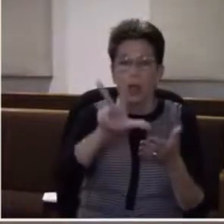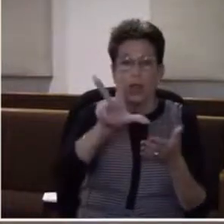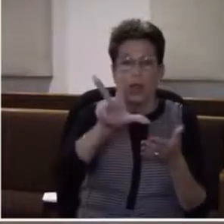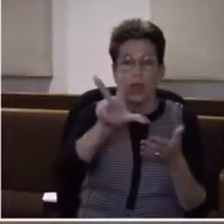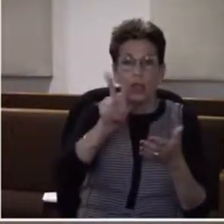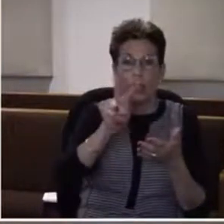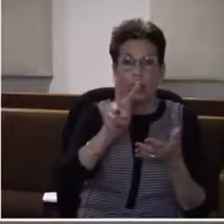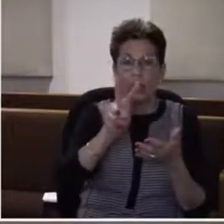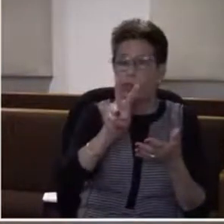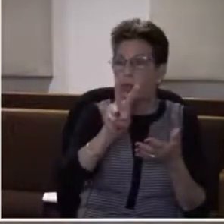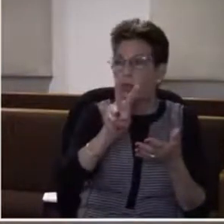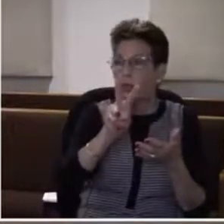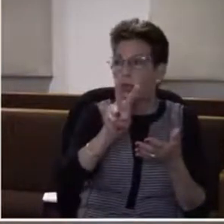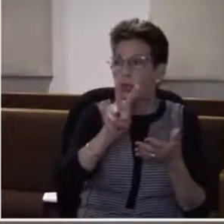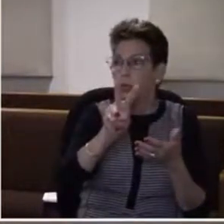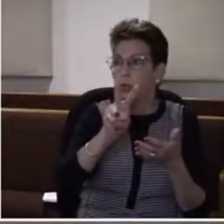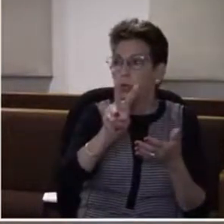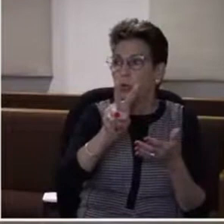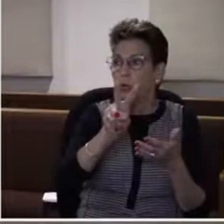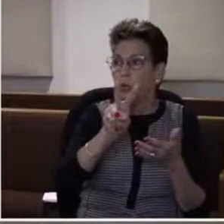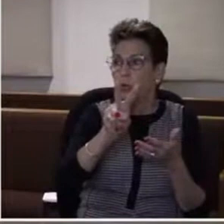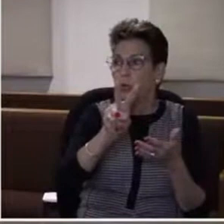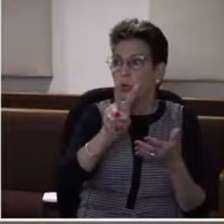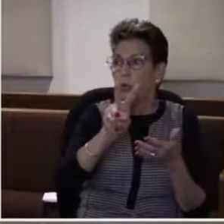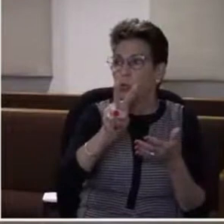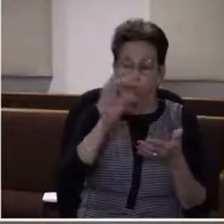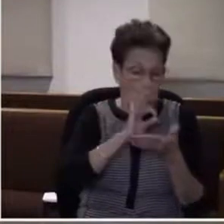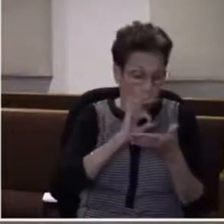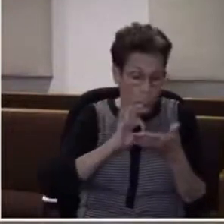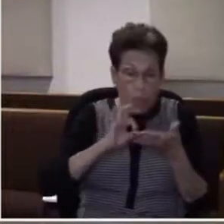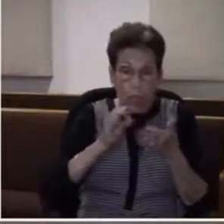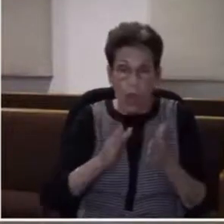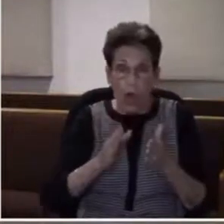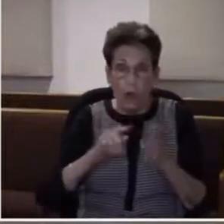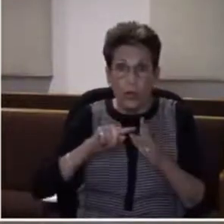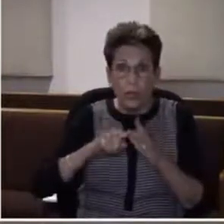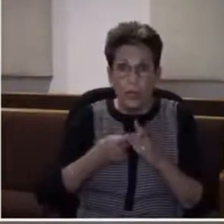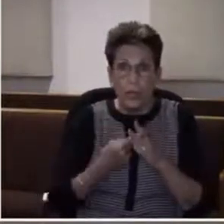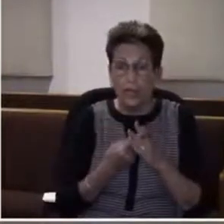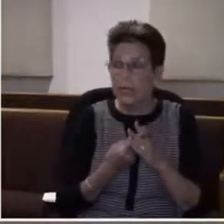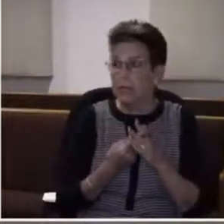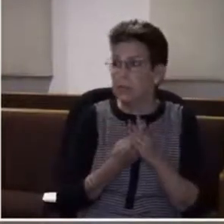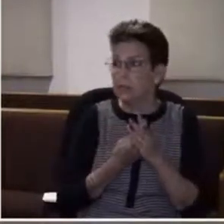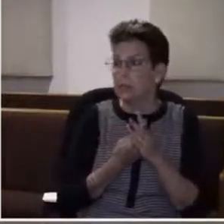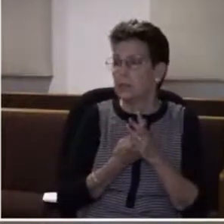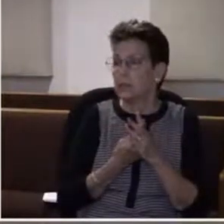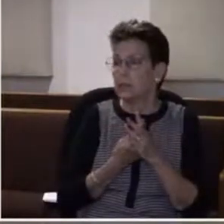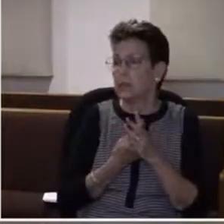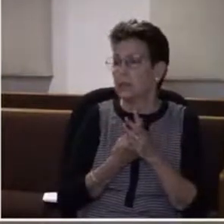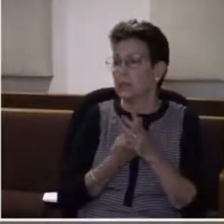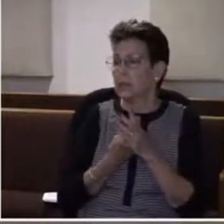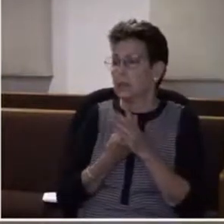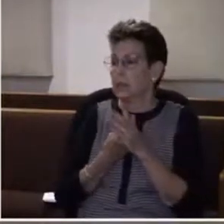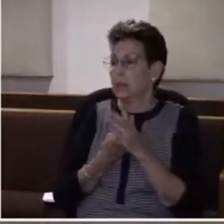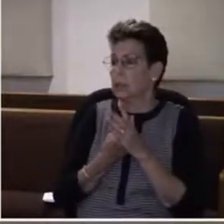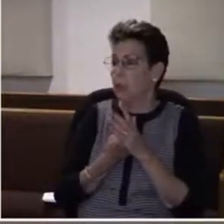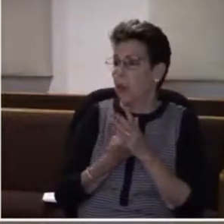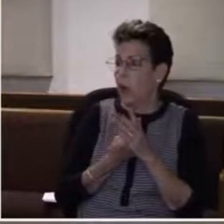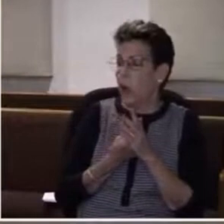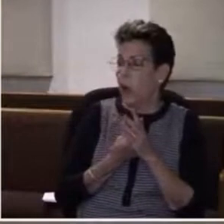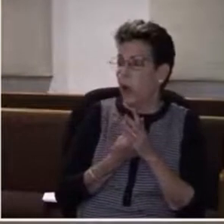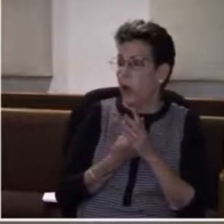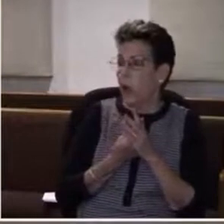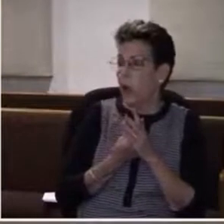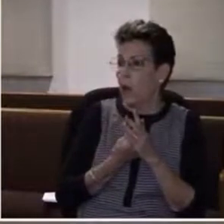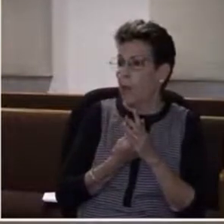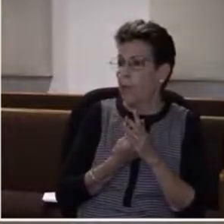32, the author begins to skip and just be real brief in his direction of who he's speaking of,